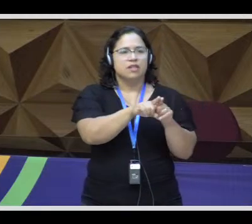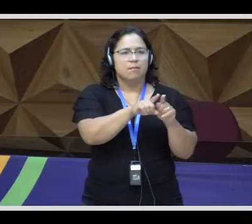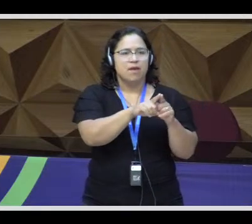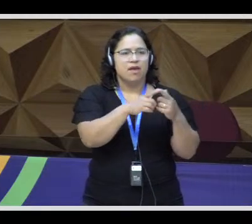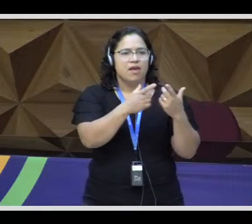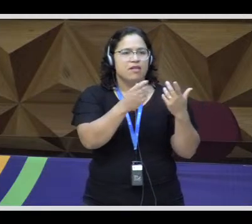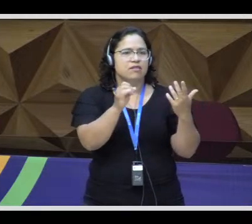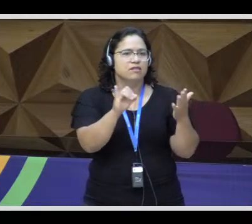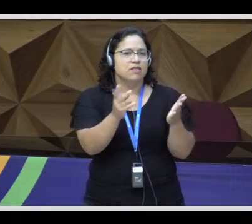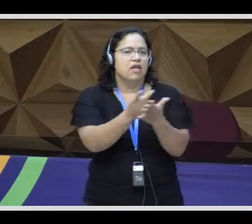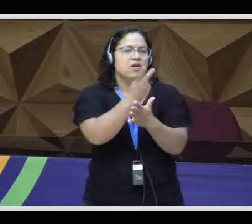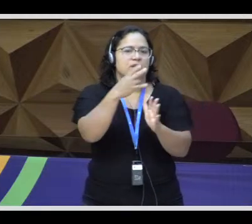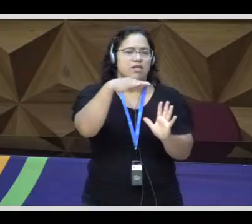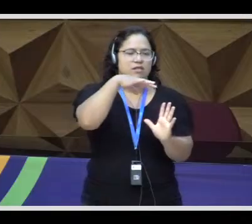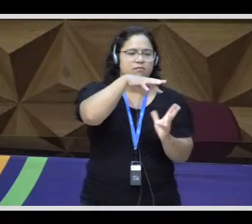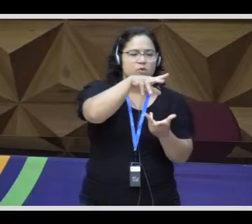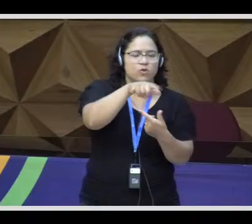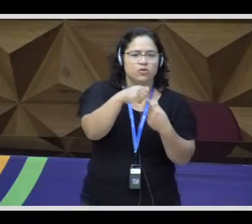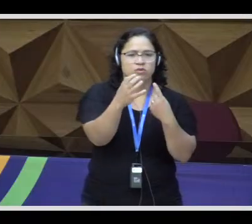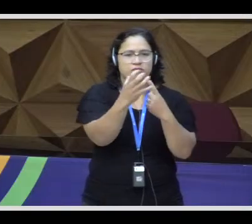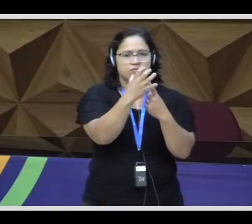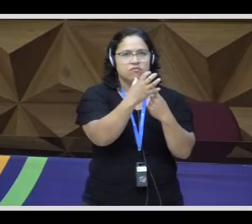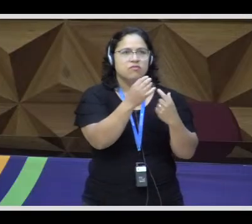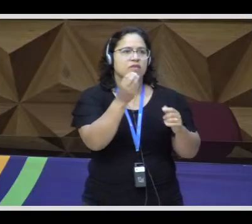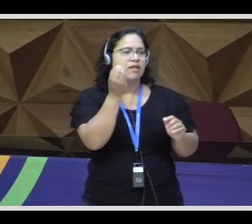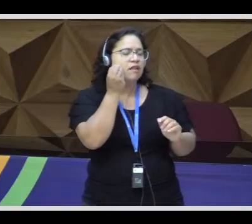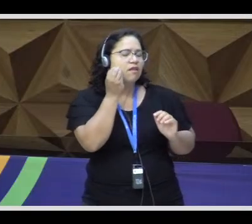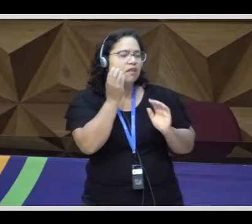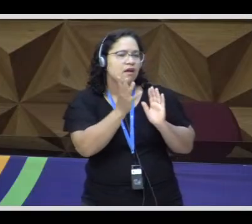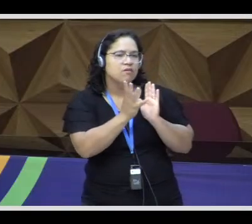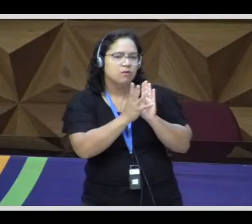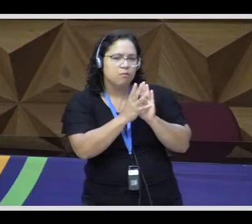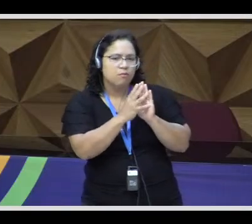to model, for example, when Biden